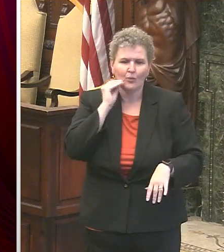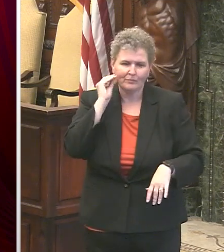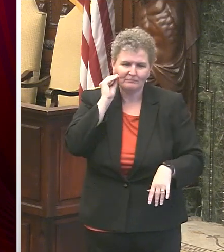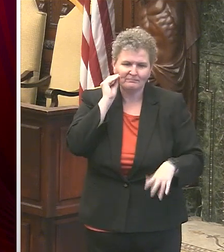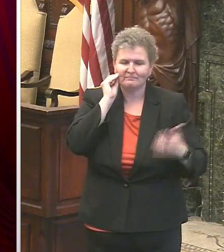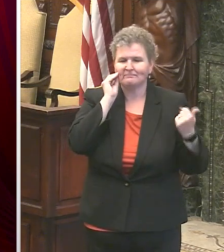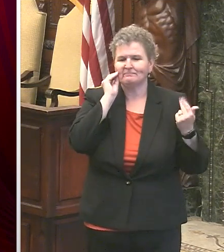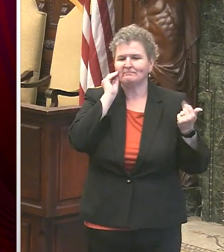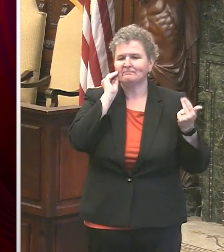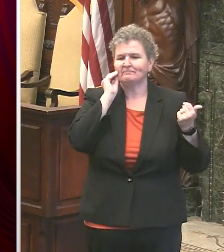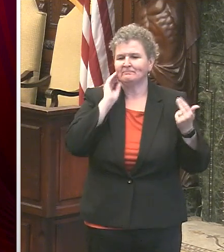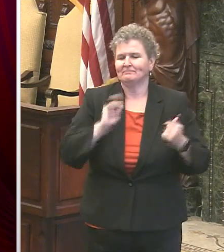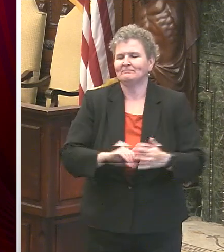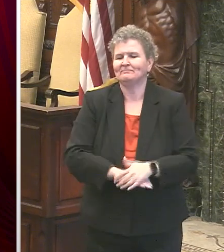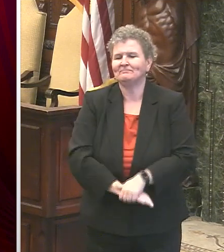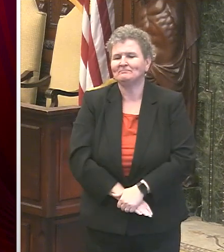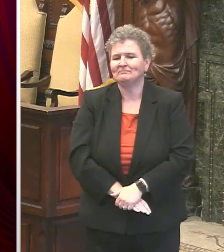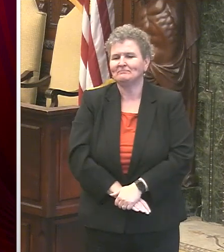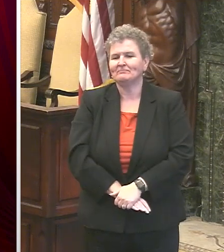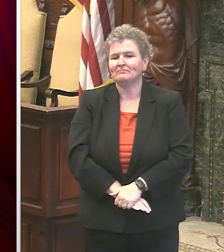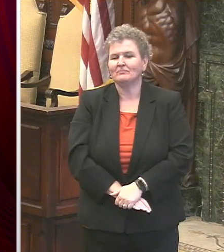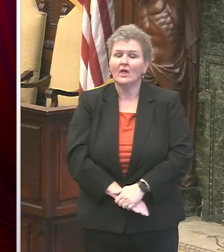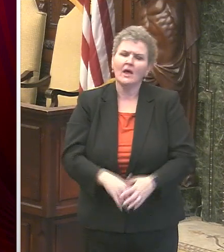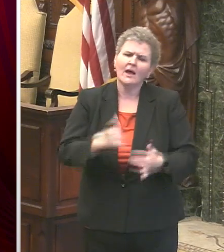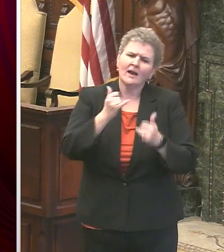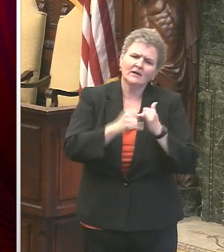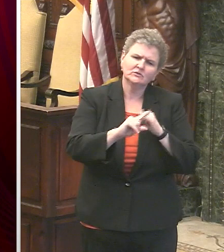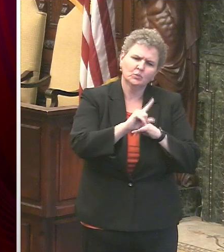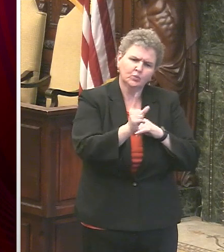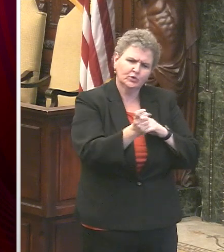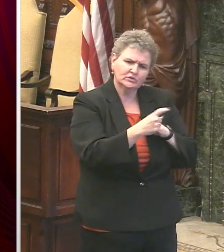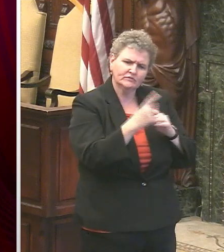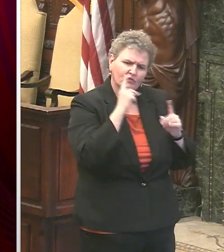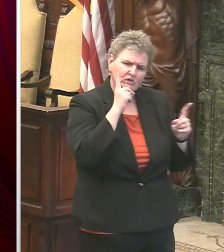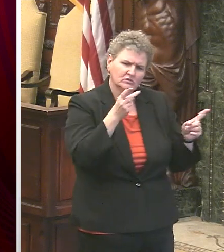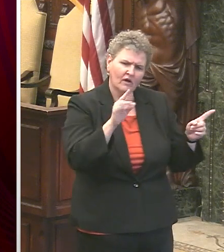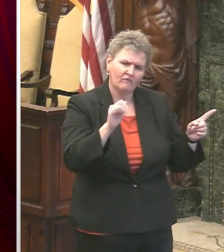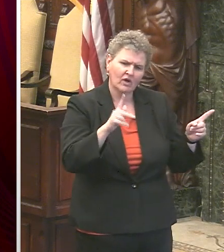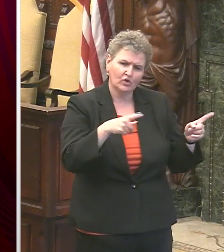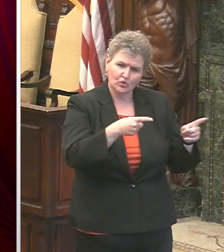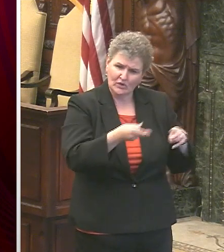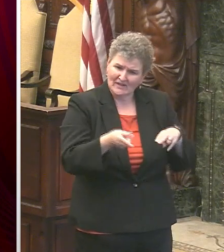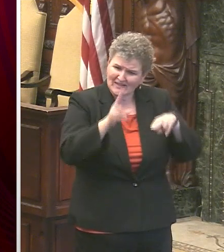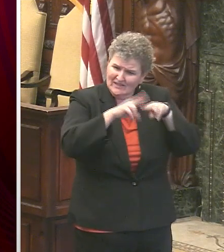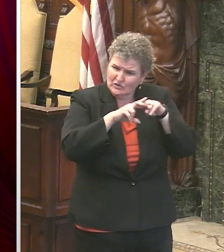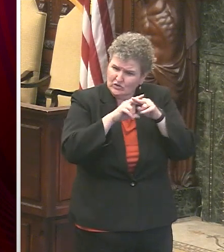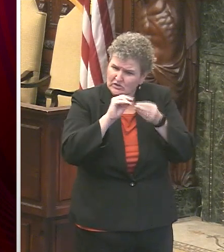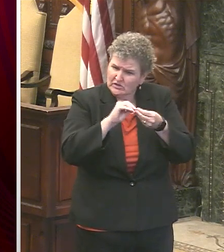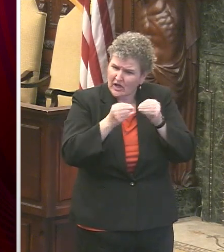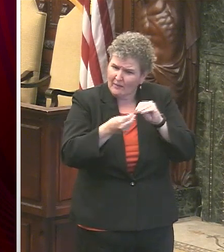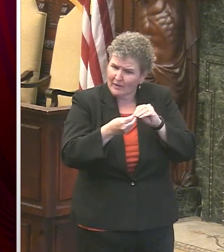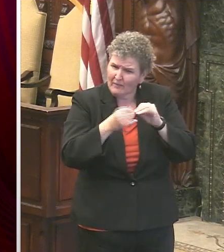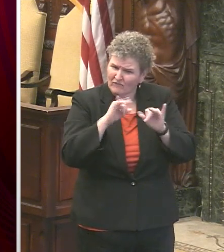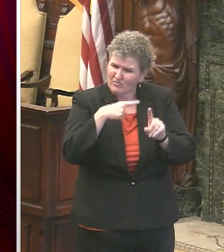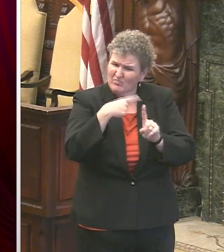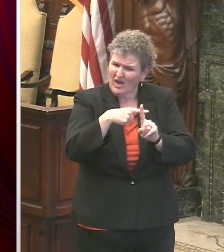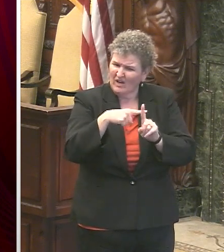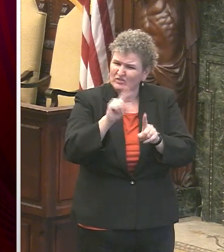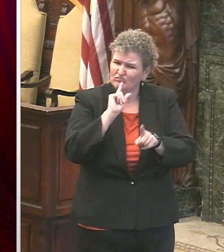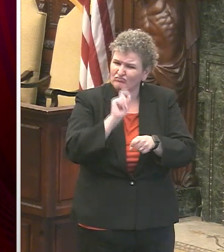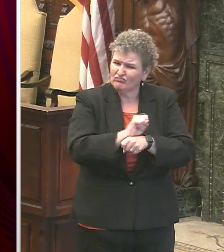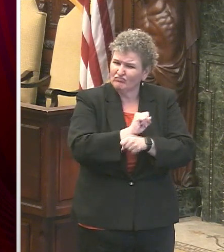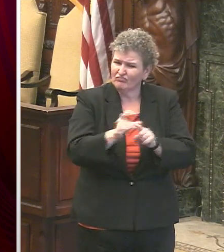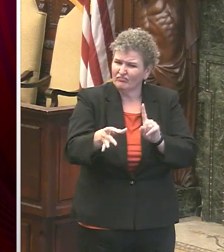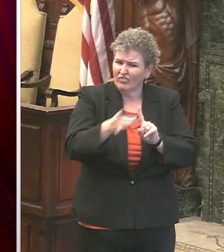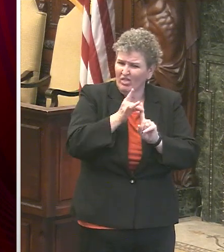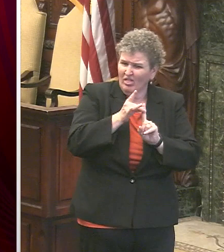Okay. And lastly, a question for Dr. Farley. With the increases in cases, could you give us a